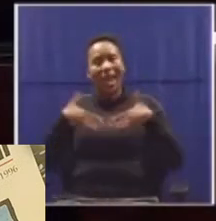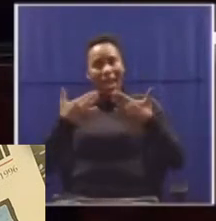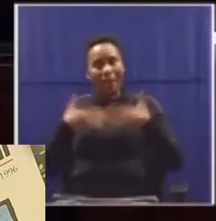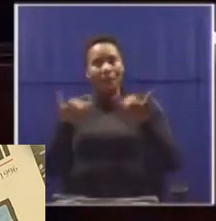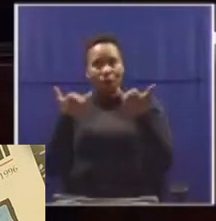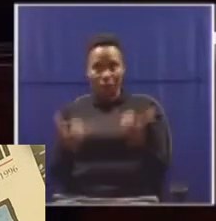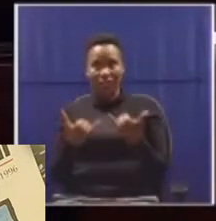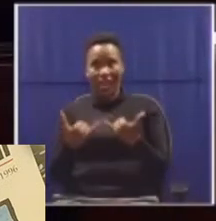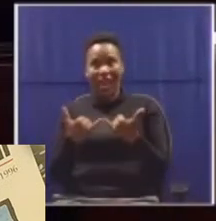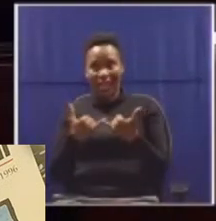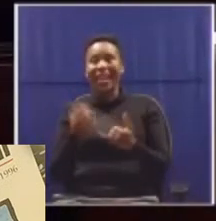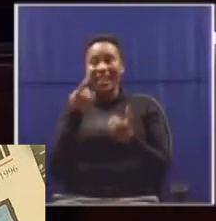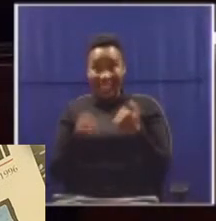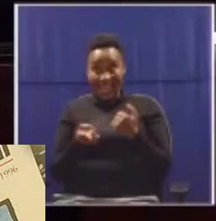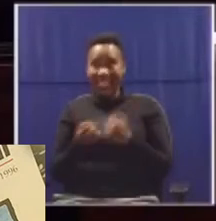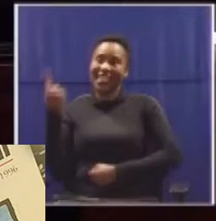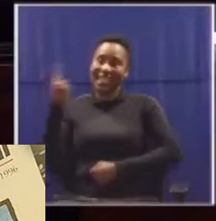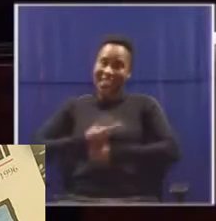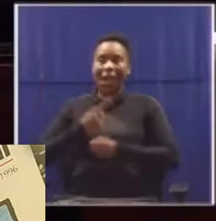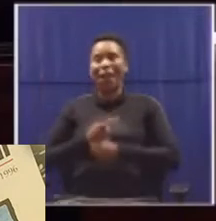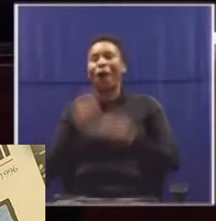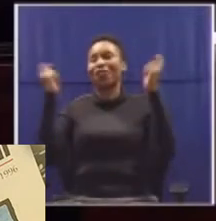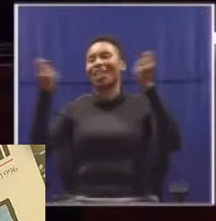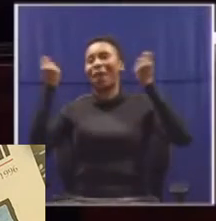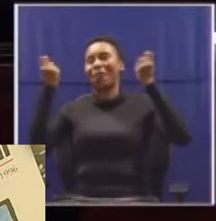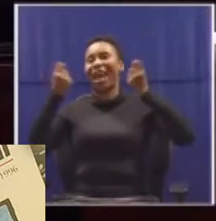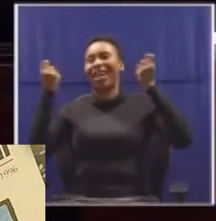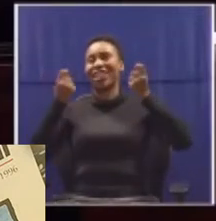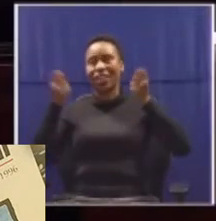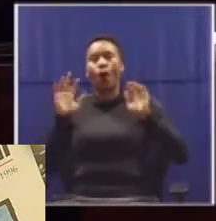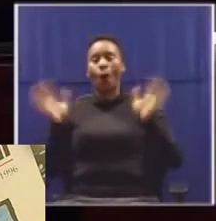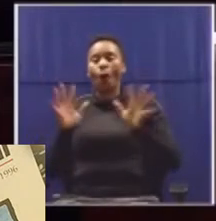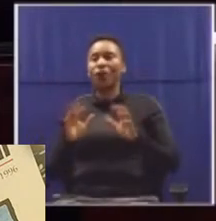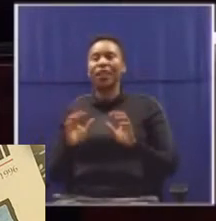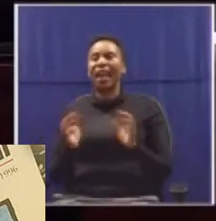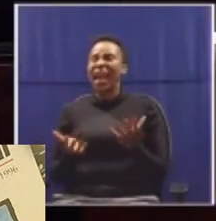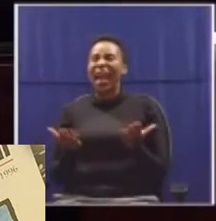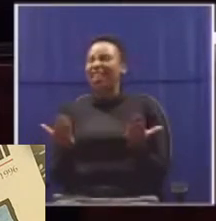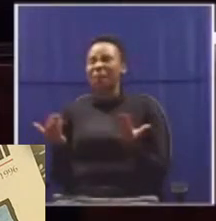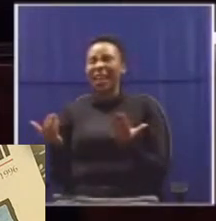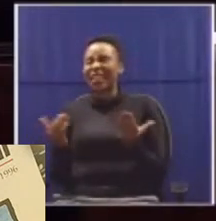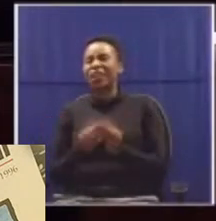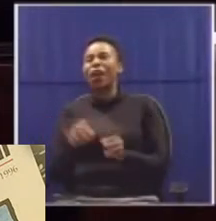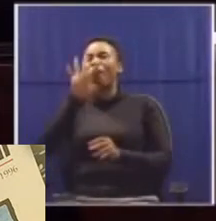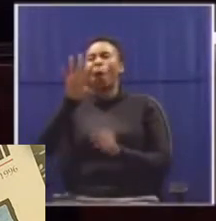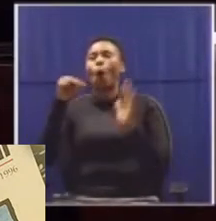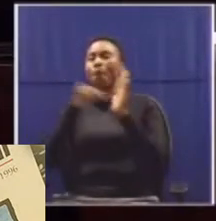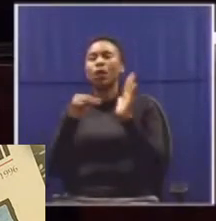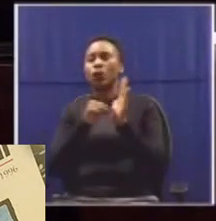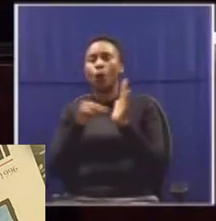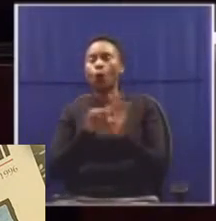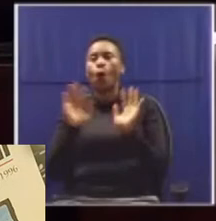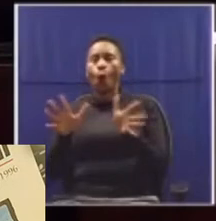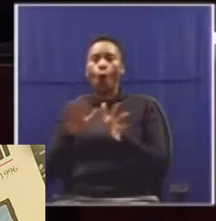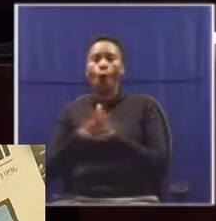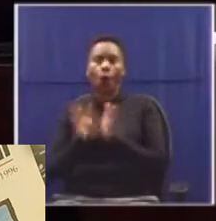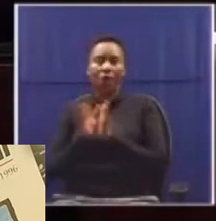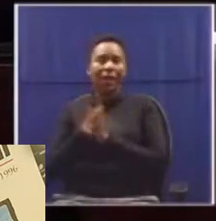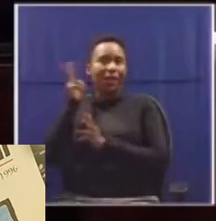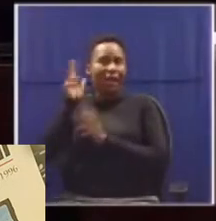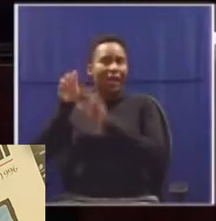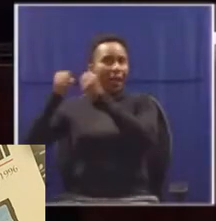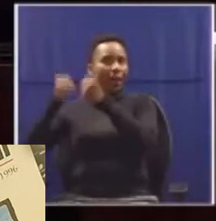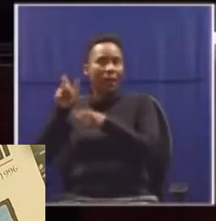today this is a day of Celebration not only for the estimated 4 million hearing impaired people in the country